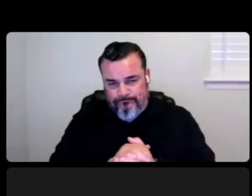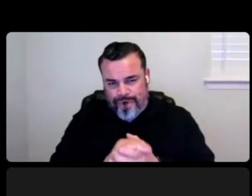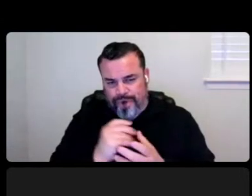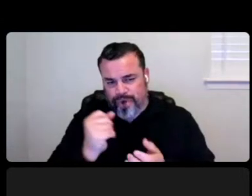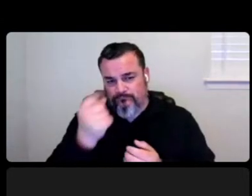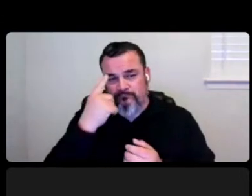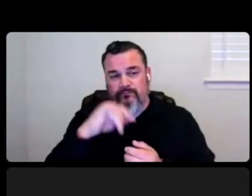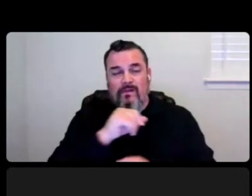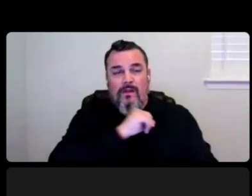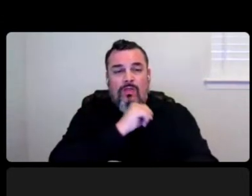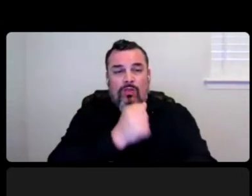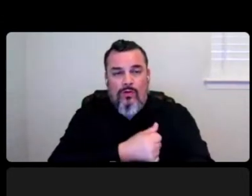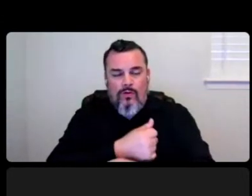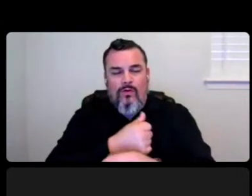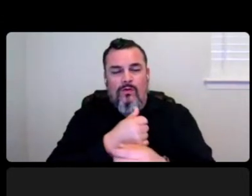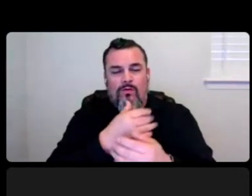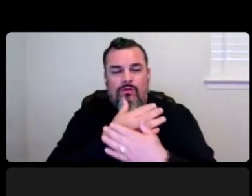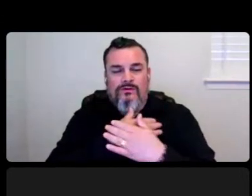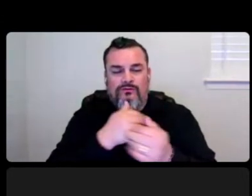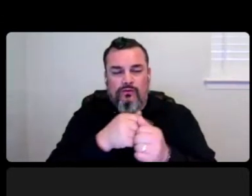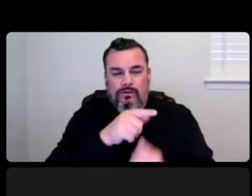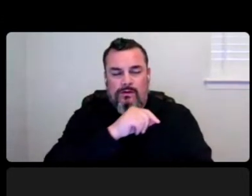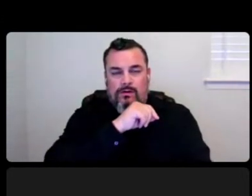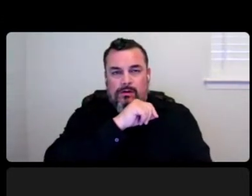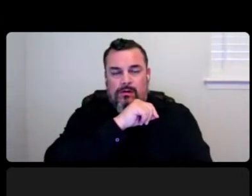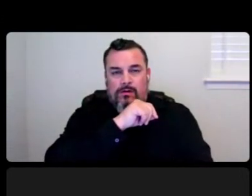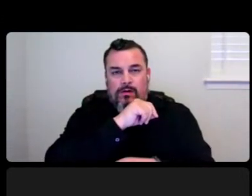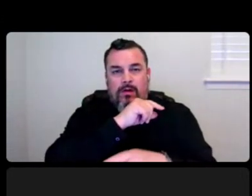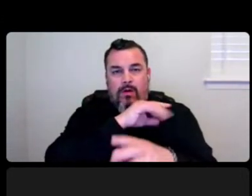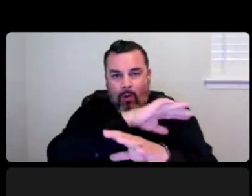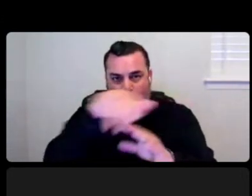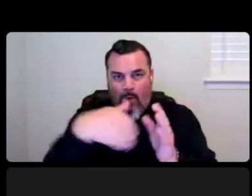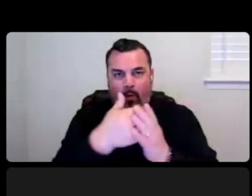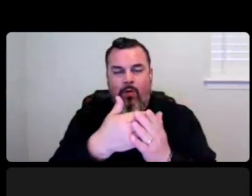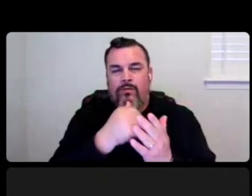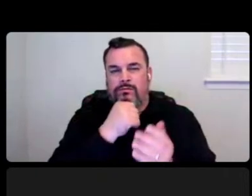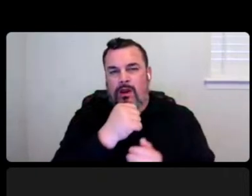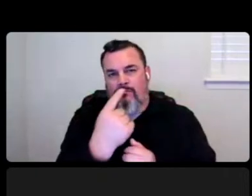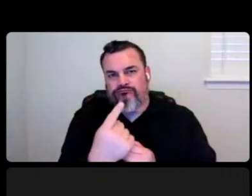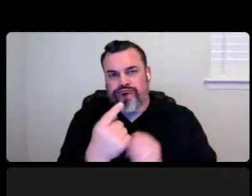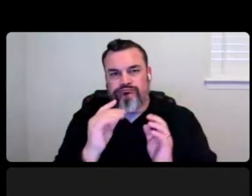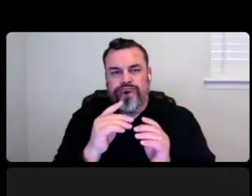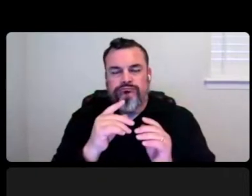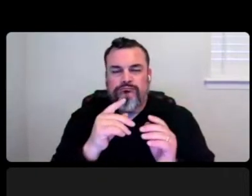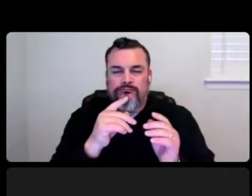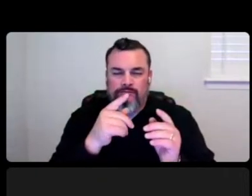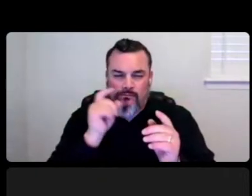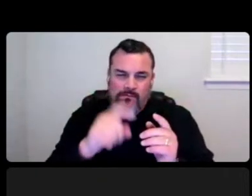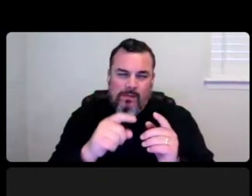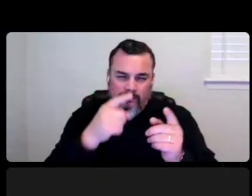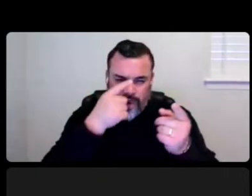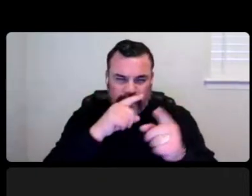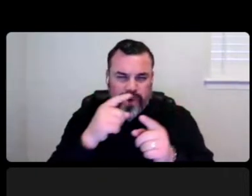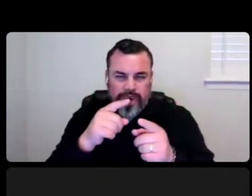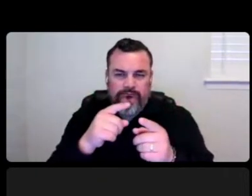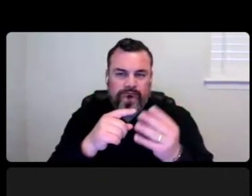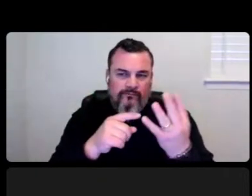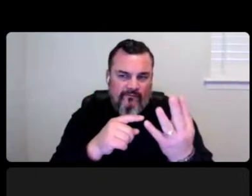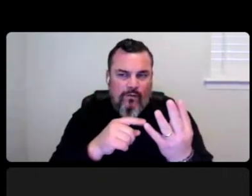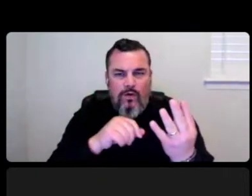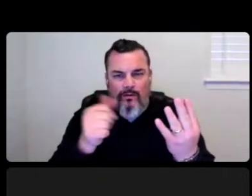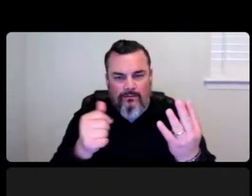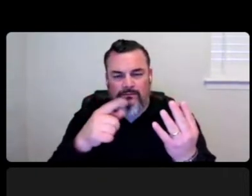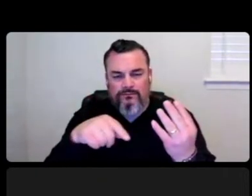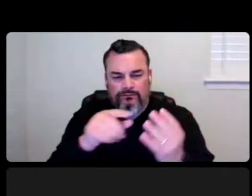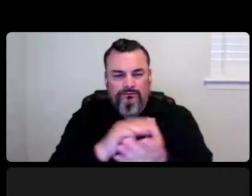Understand that authority rests with the board as a whole and not with individuals. As much as you want what you want, you got to get it done with, in your case, for others.